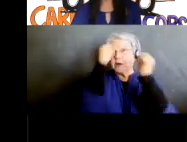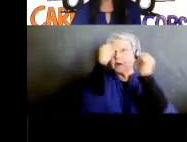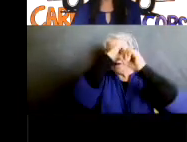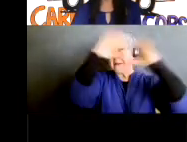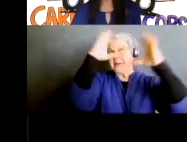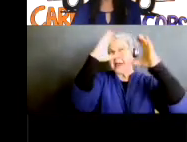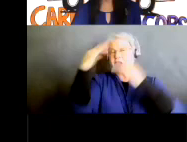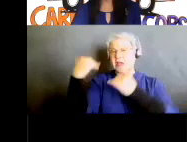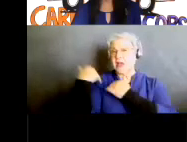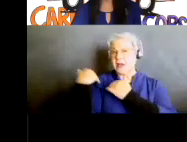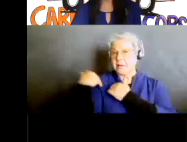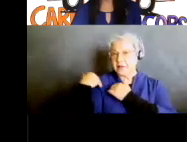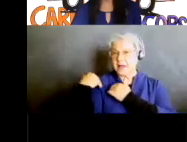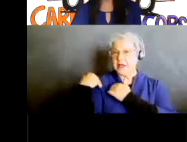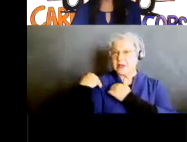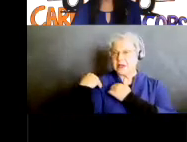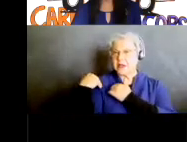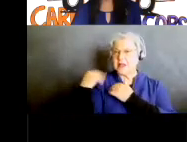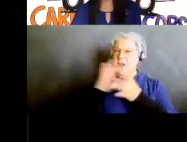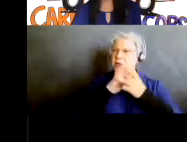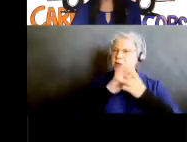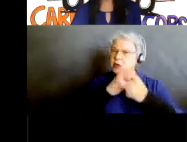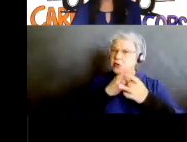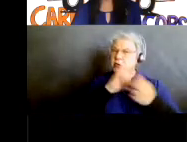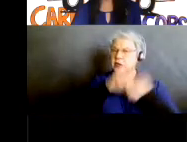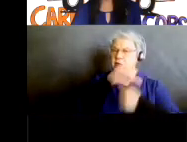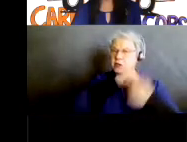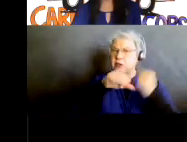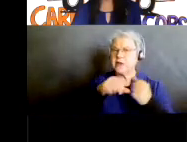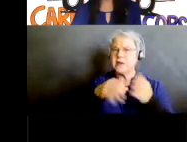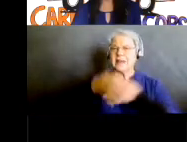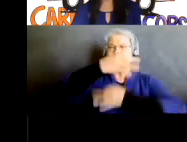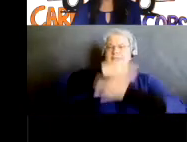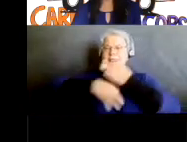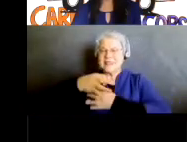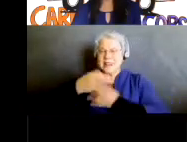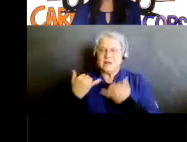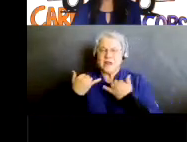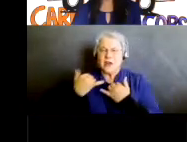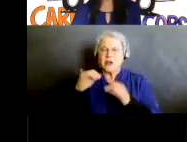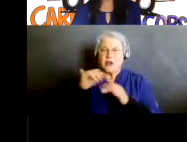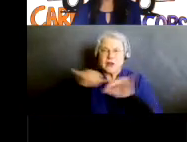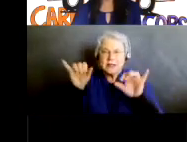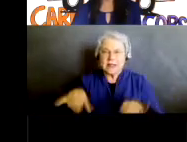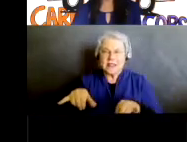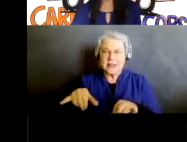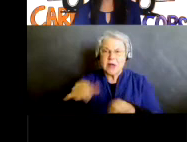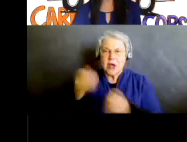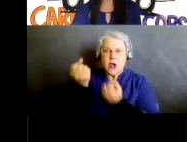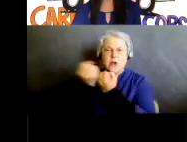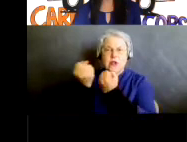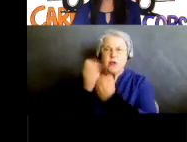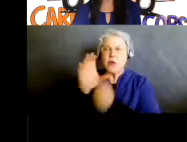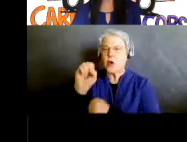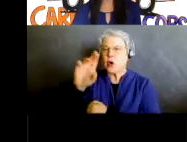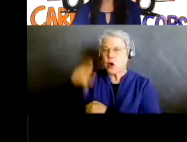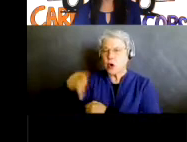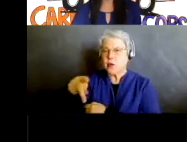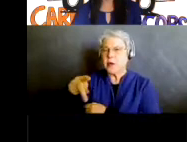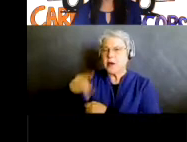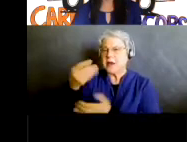and accountability to each other rather than our current system, which has pledged fealty to corporate capital at the expense of life